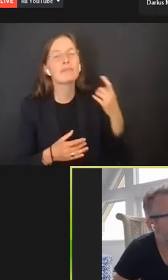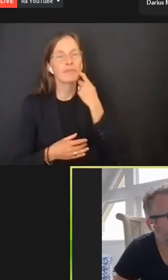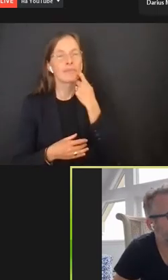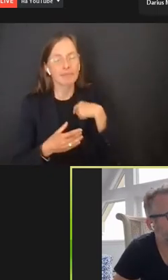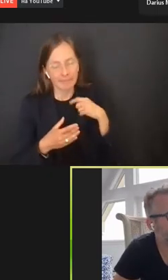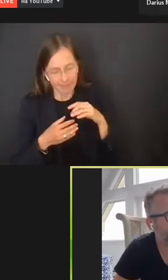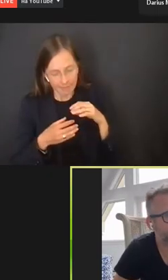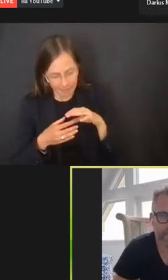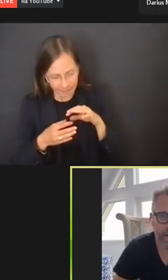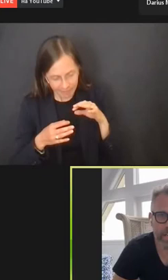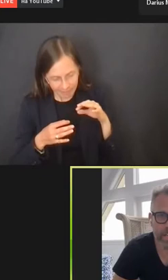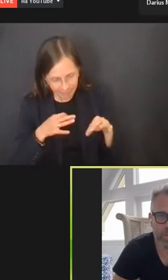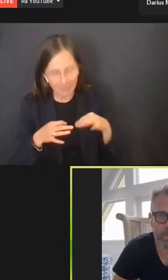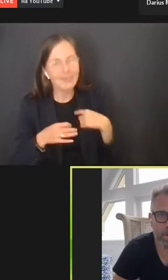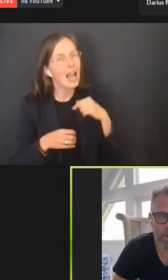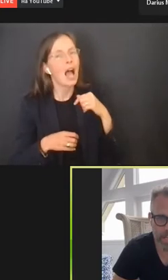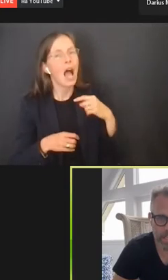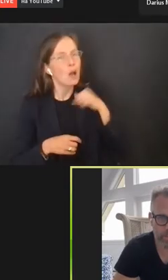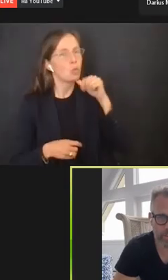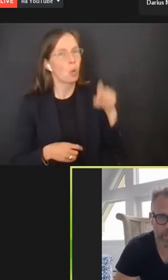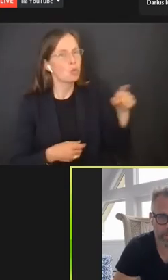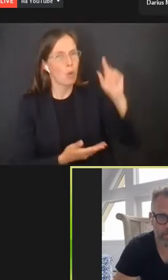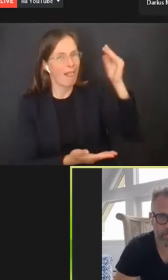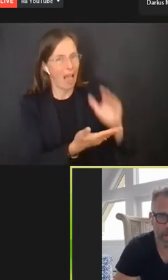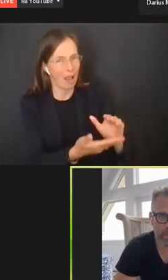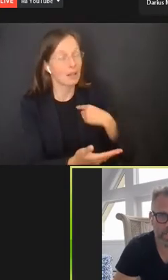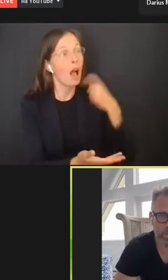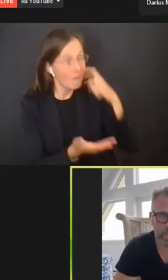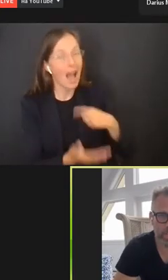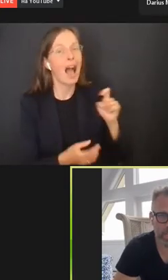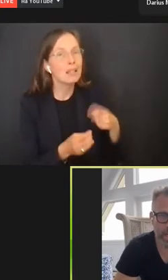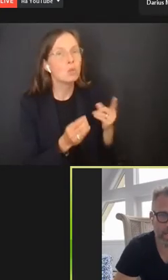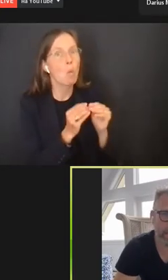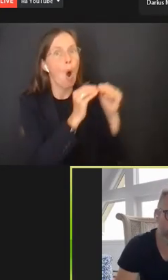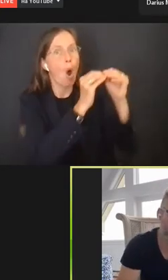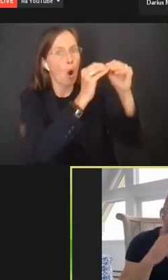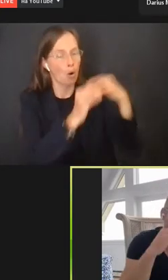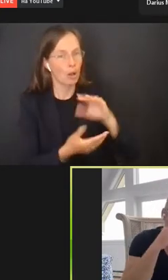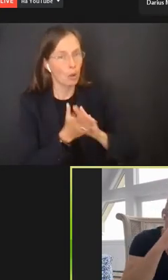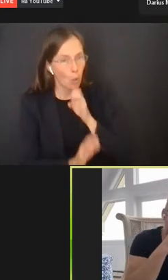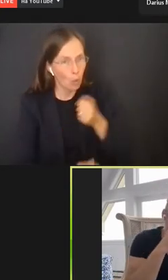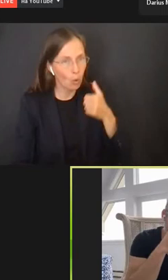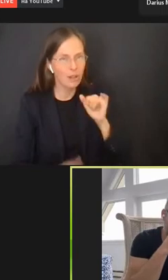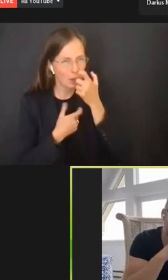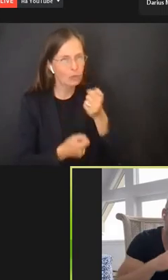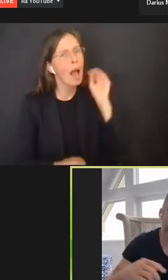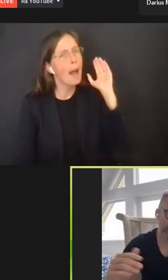don't need you less. I find I need you more as I get older, which is interesting. And you know, apparently